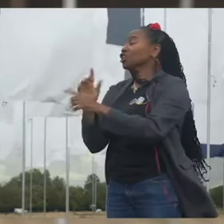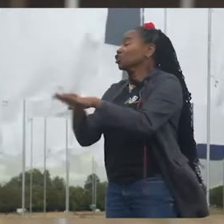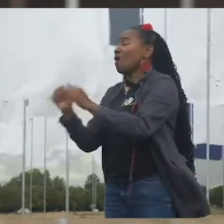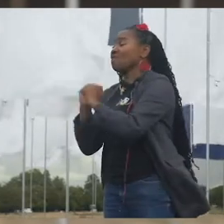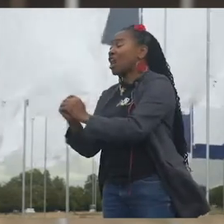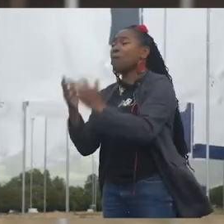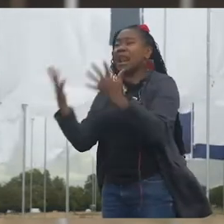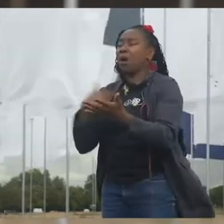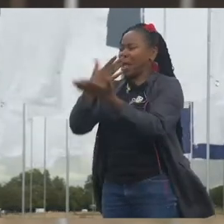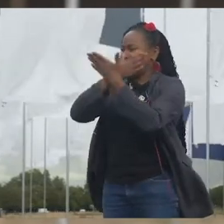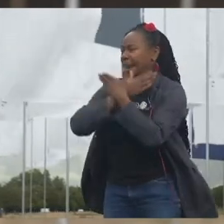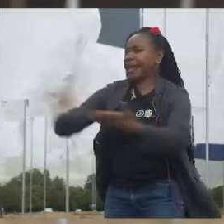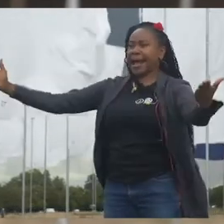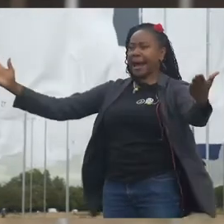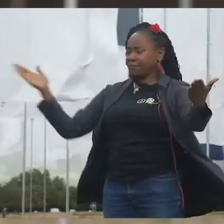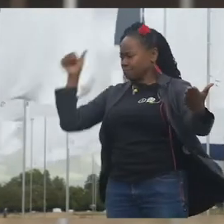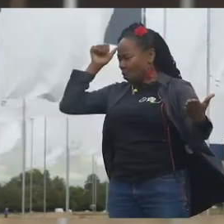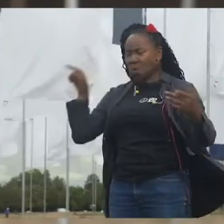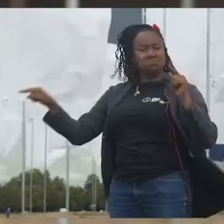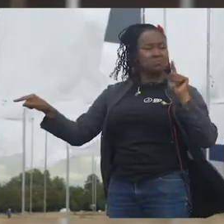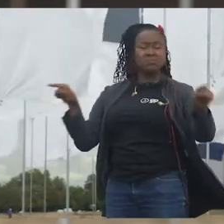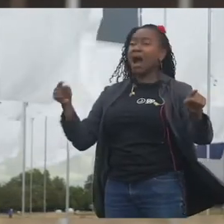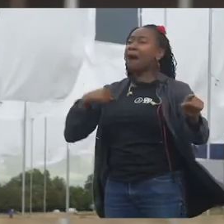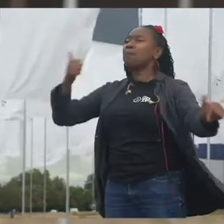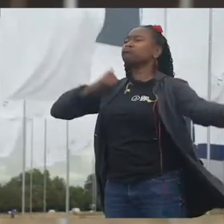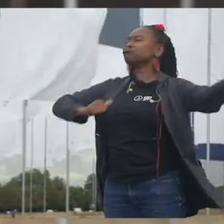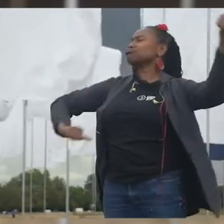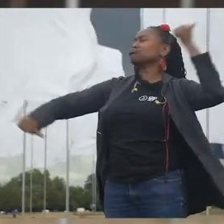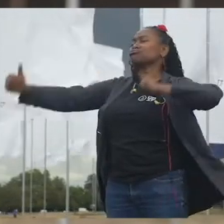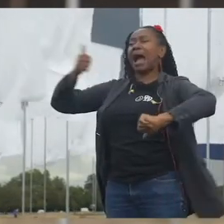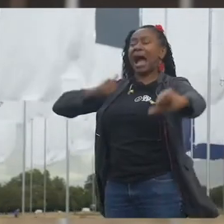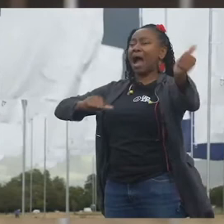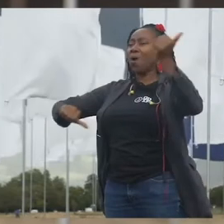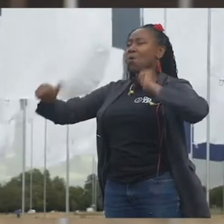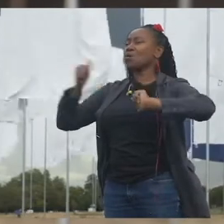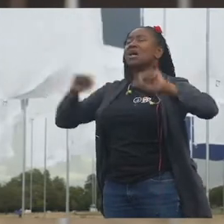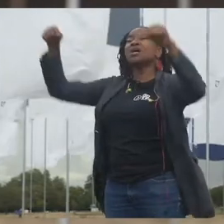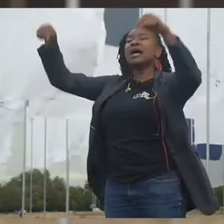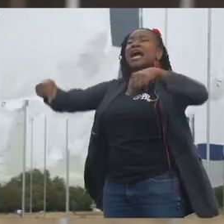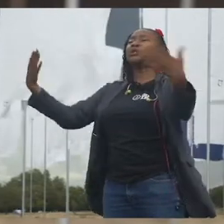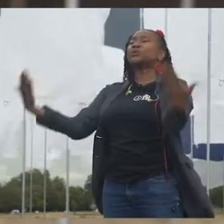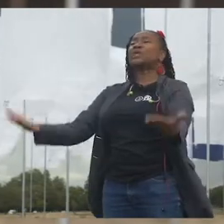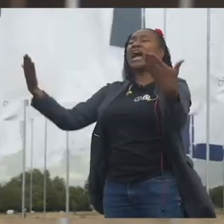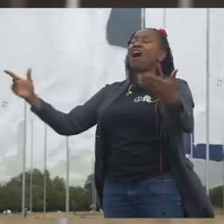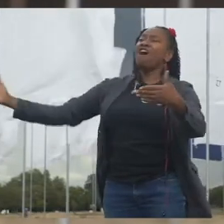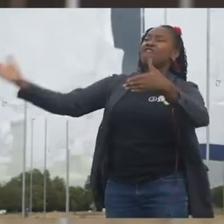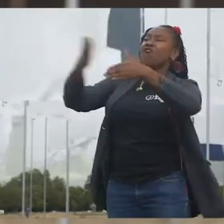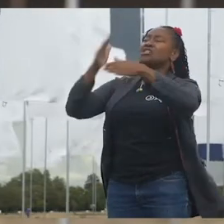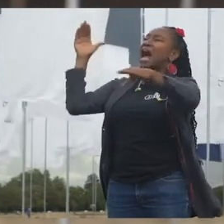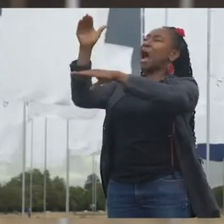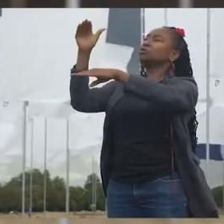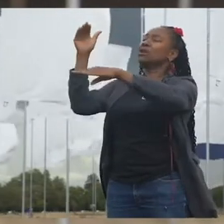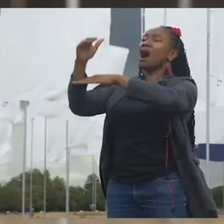appeared so clear. I'm incredibly proud that we're here today at the first outdoor arts